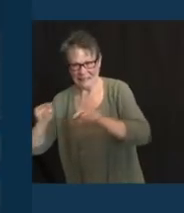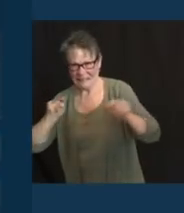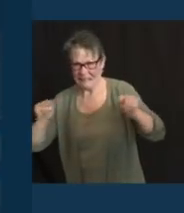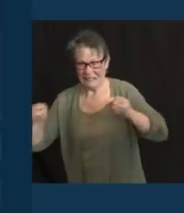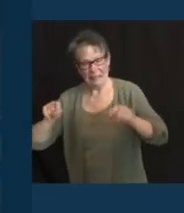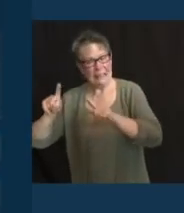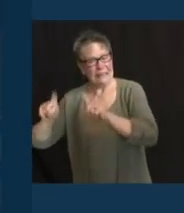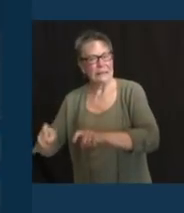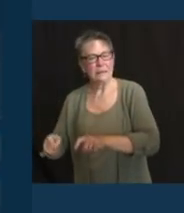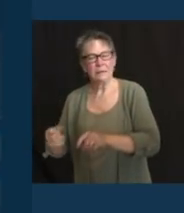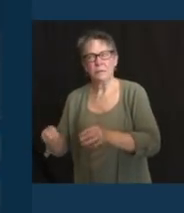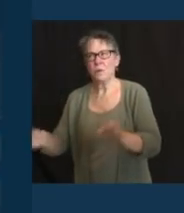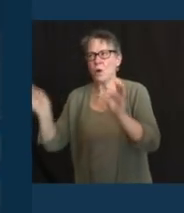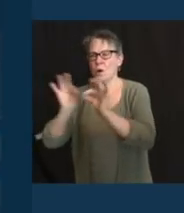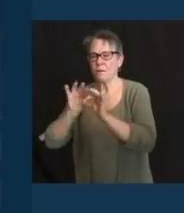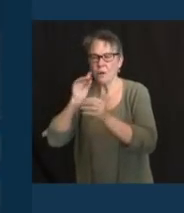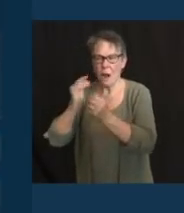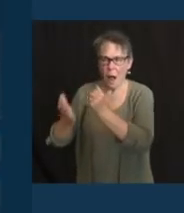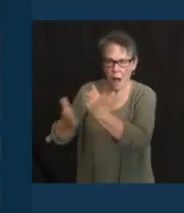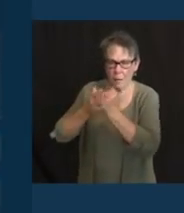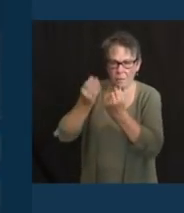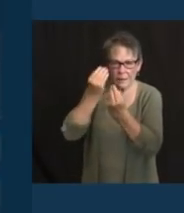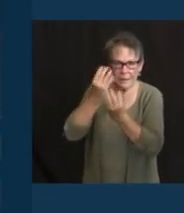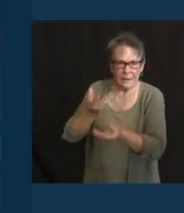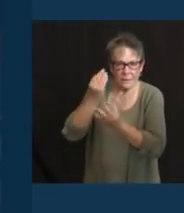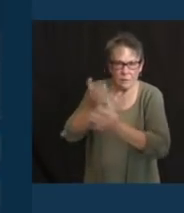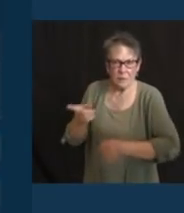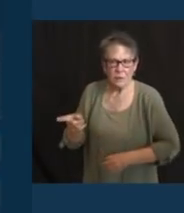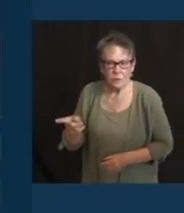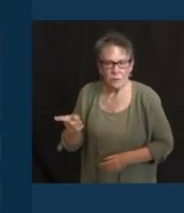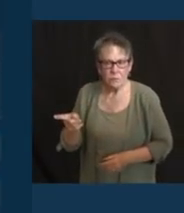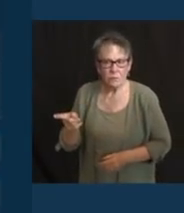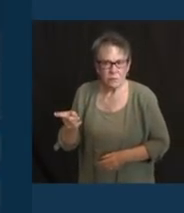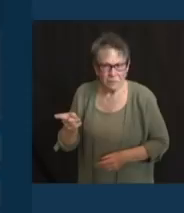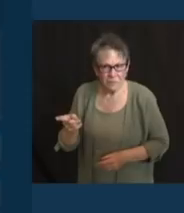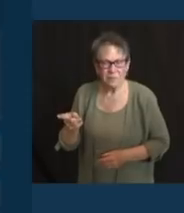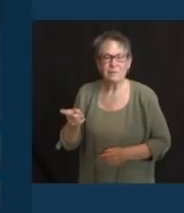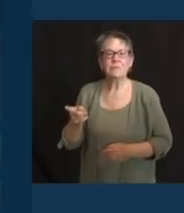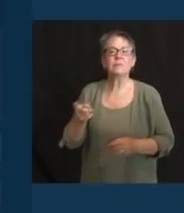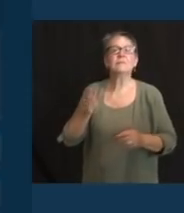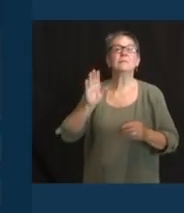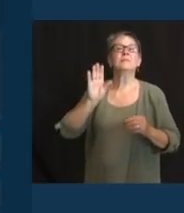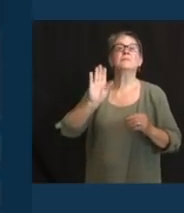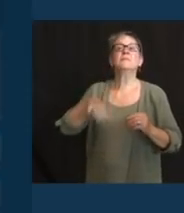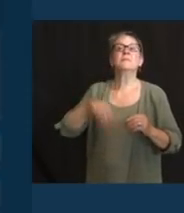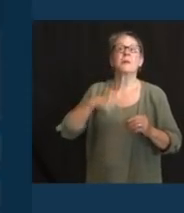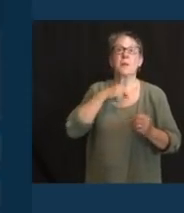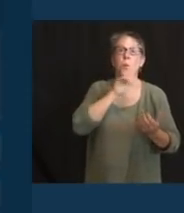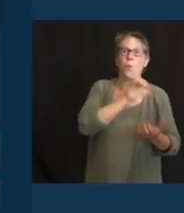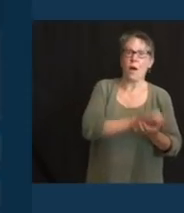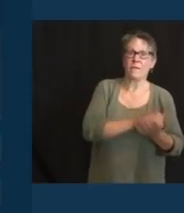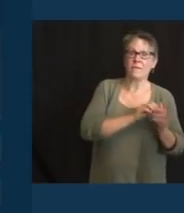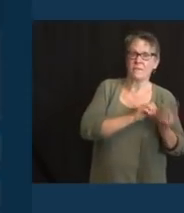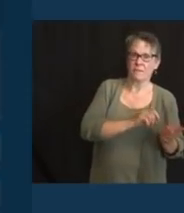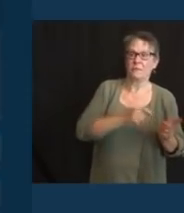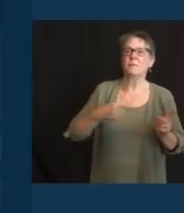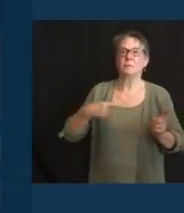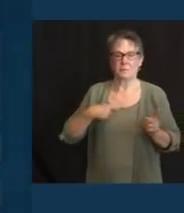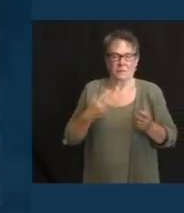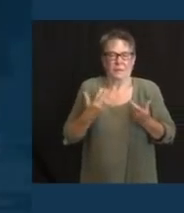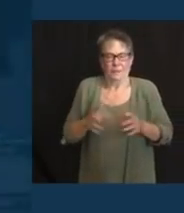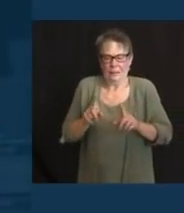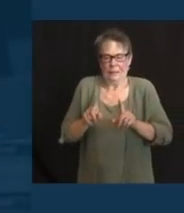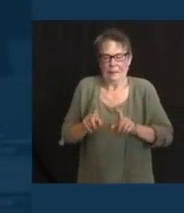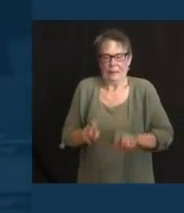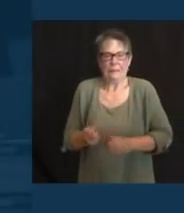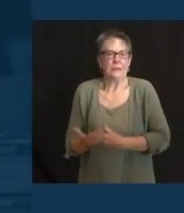morning. And as we just went through, we are putting together a robust contact tracing program to protect our communities.